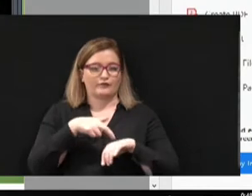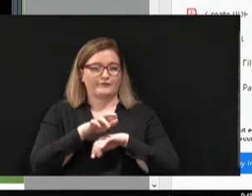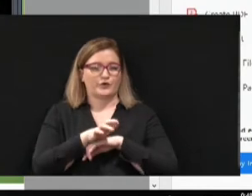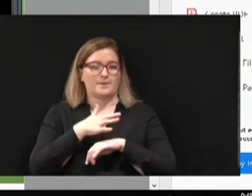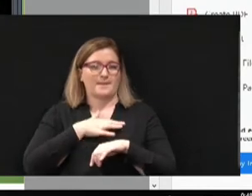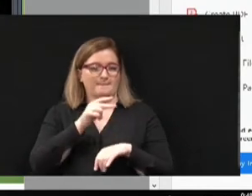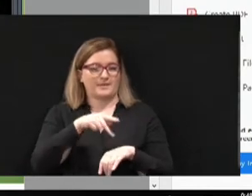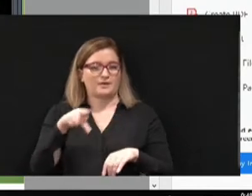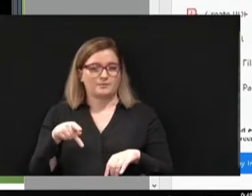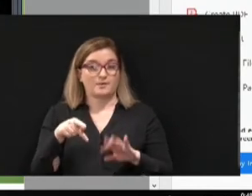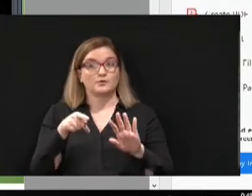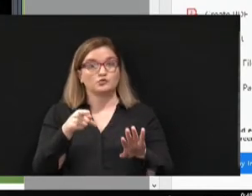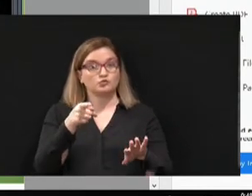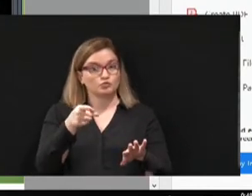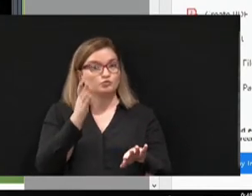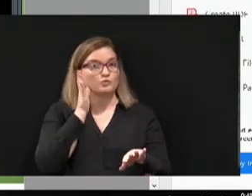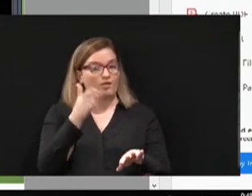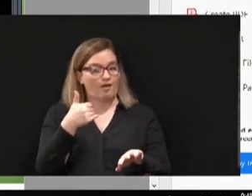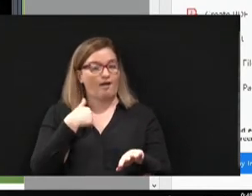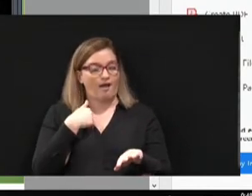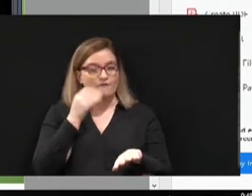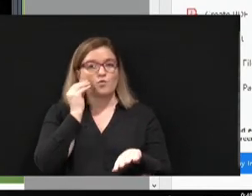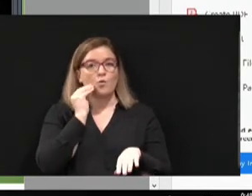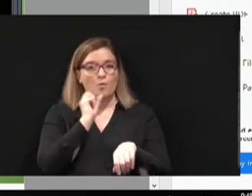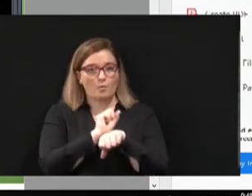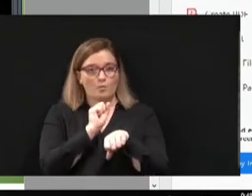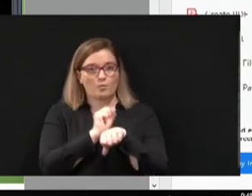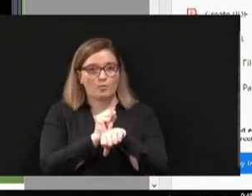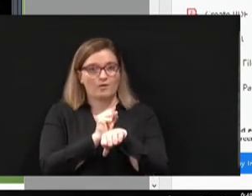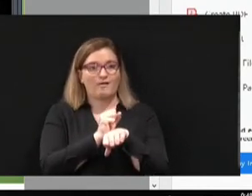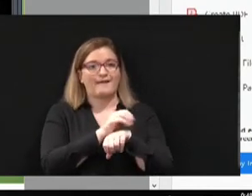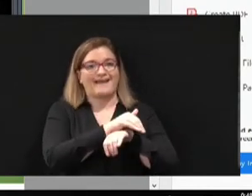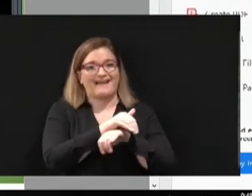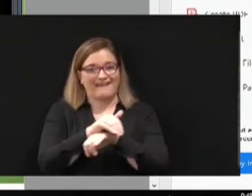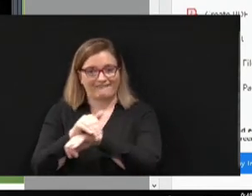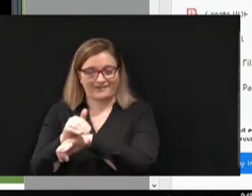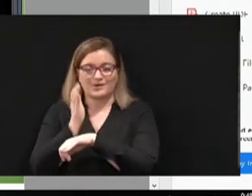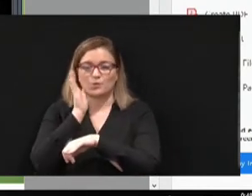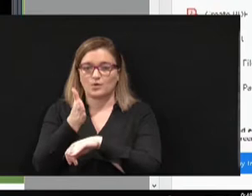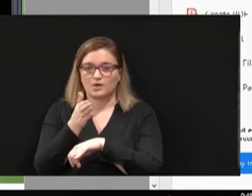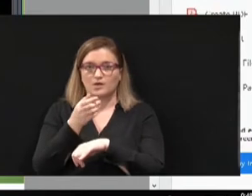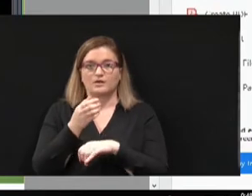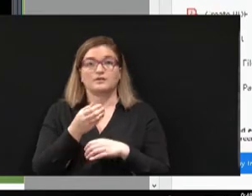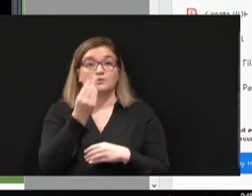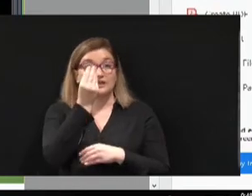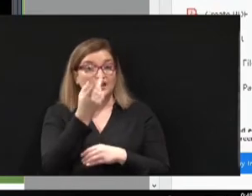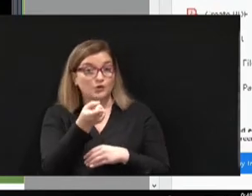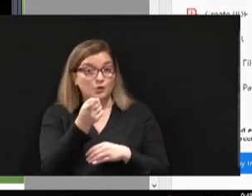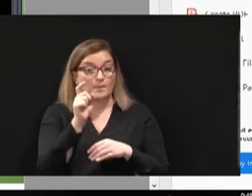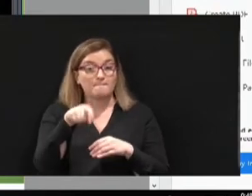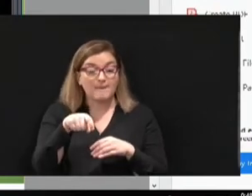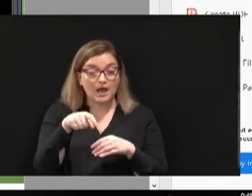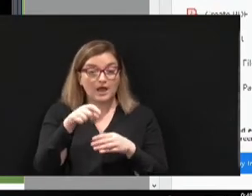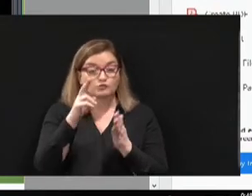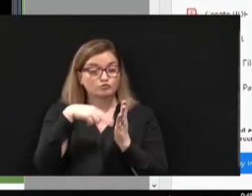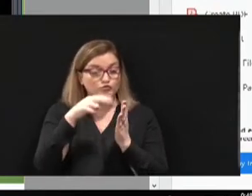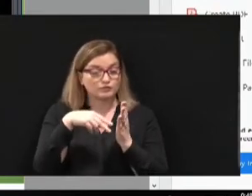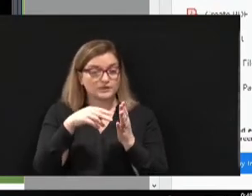you'll get homework each night that TJ will send you, and it says to go over and review all of the pages in